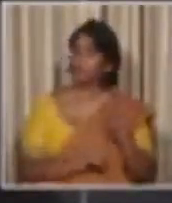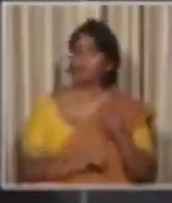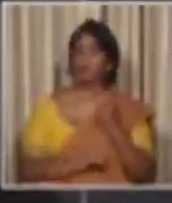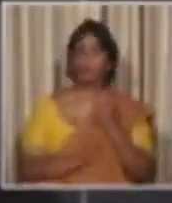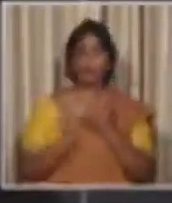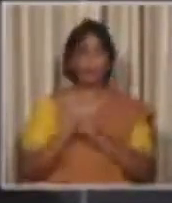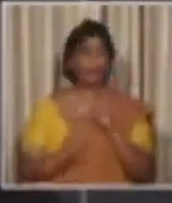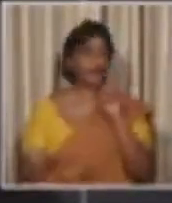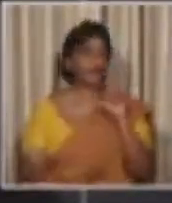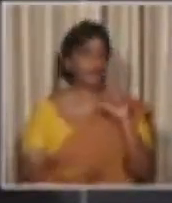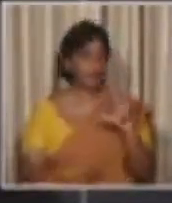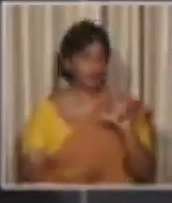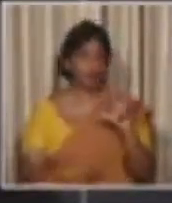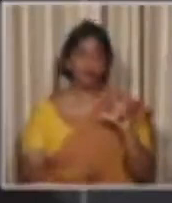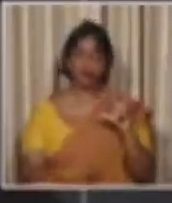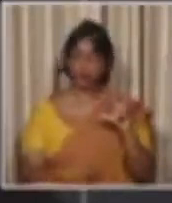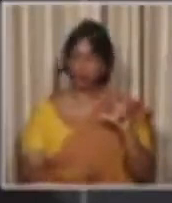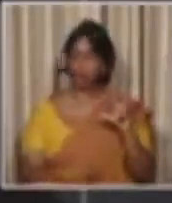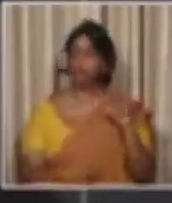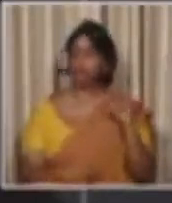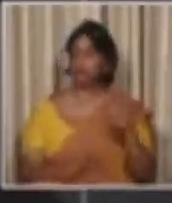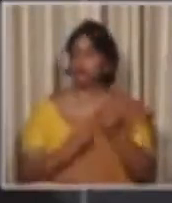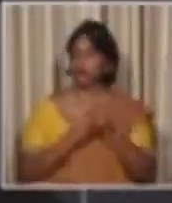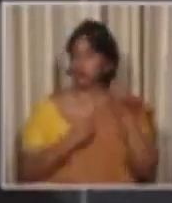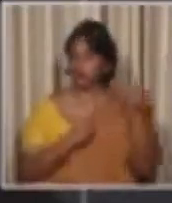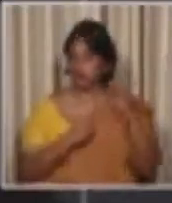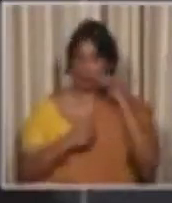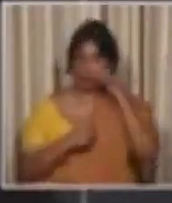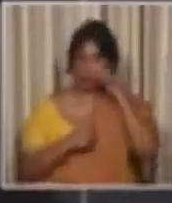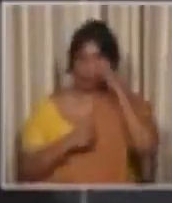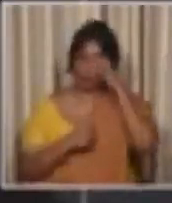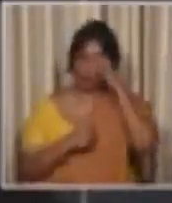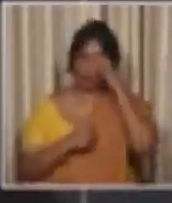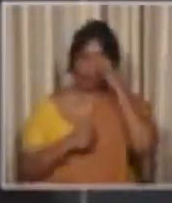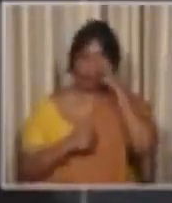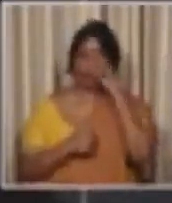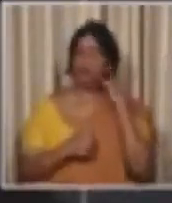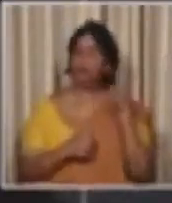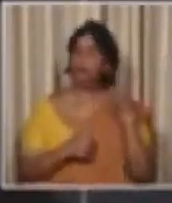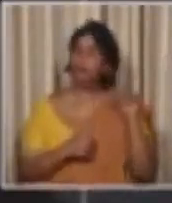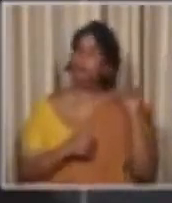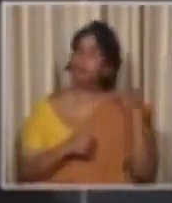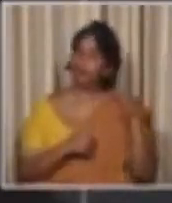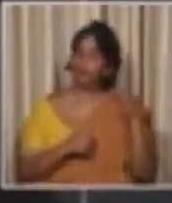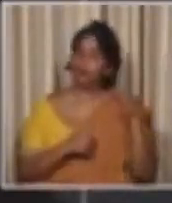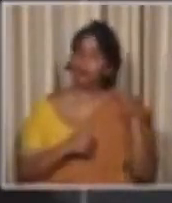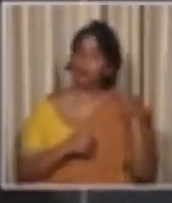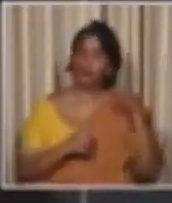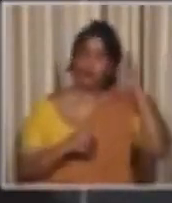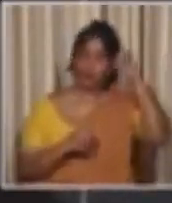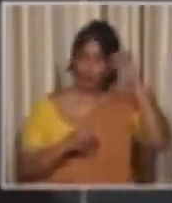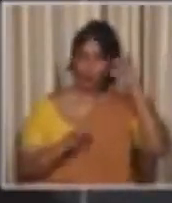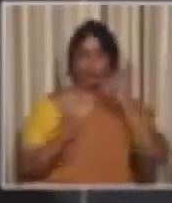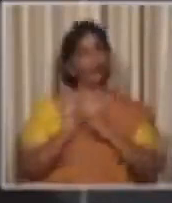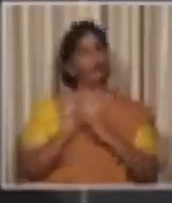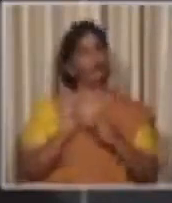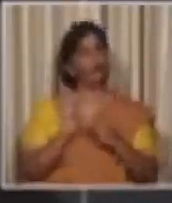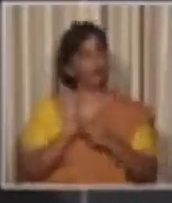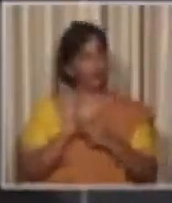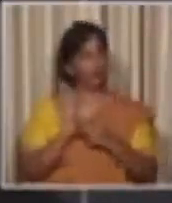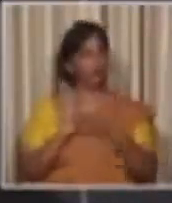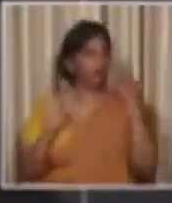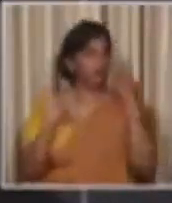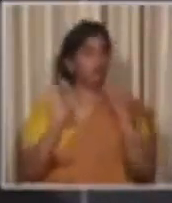was transferred in lieu of overdue payments on the West Coast Power Project. Now, the West Coast Power Project is owned by